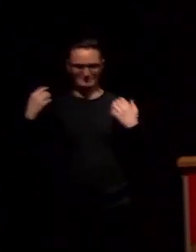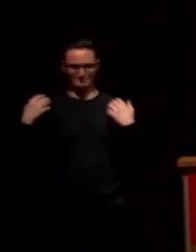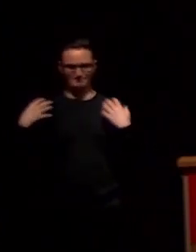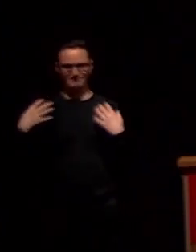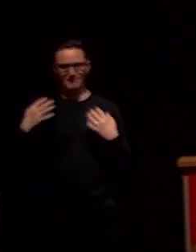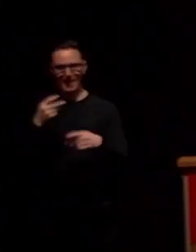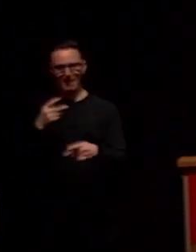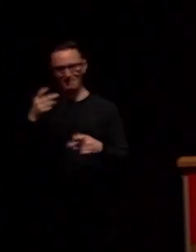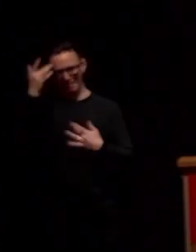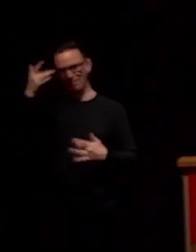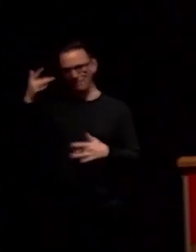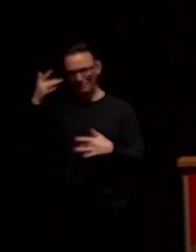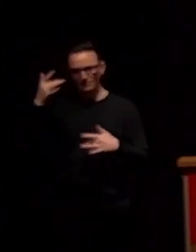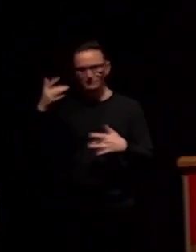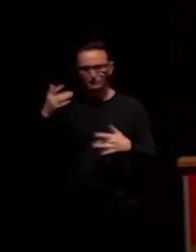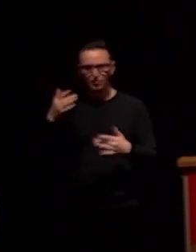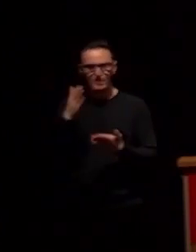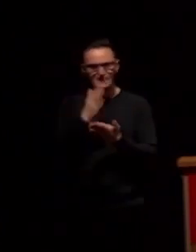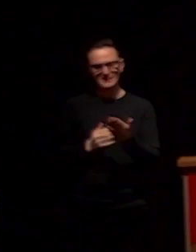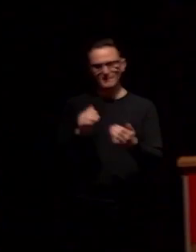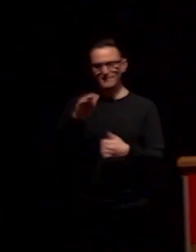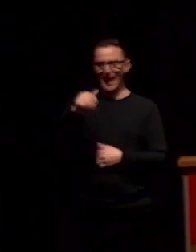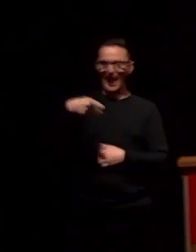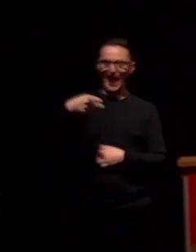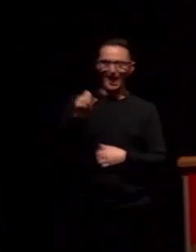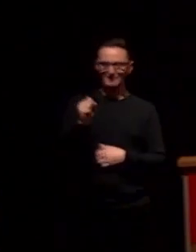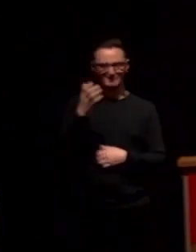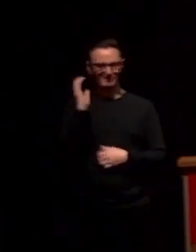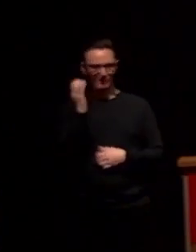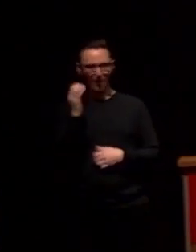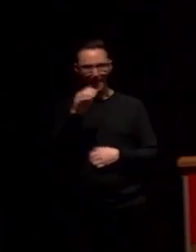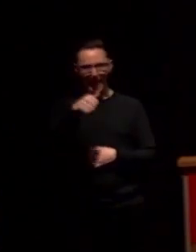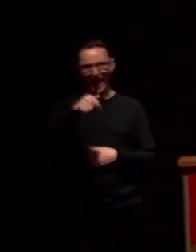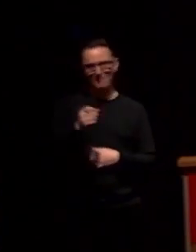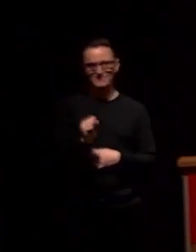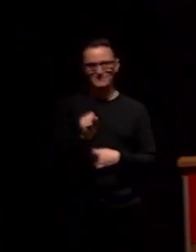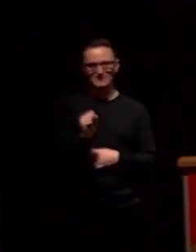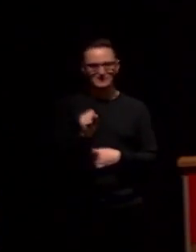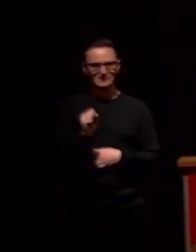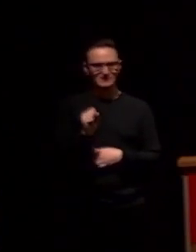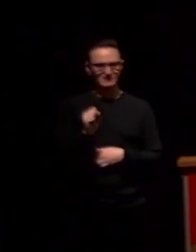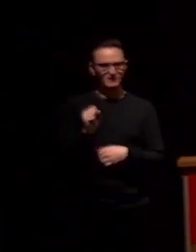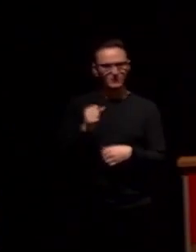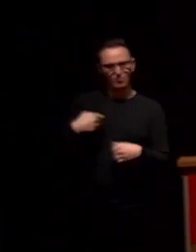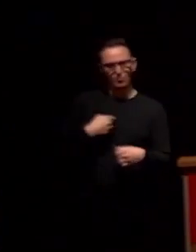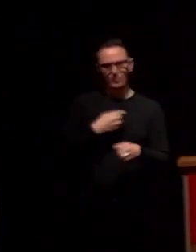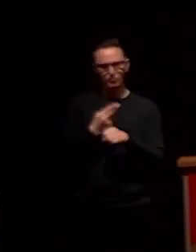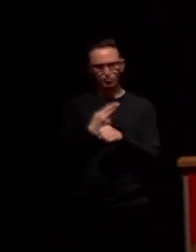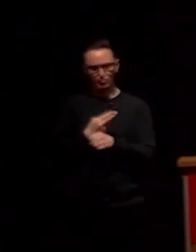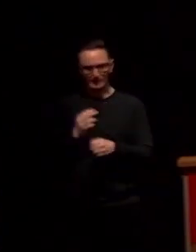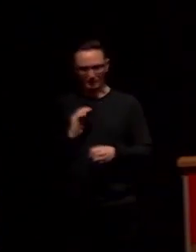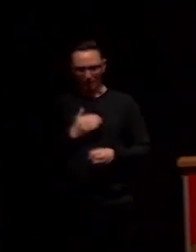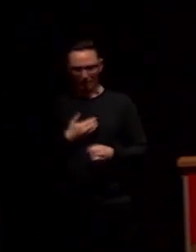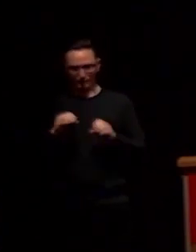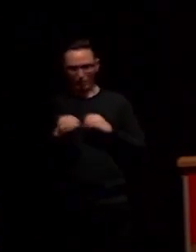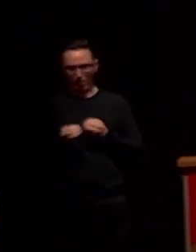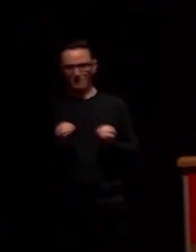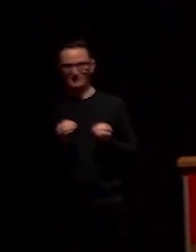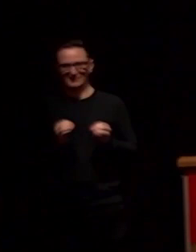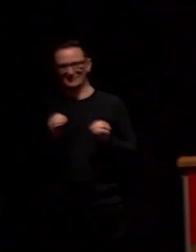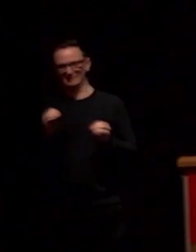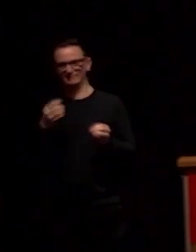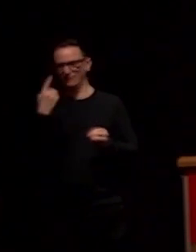of the apps, you know, Headspace, we actually bought the Calm app for all the staff so they could use the meditations, mm-hmm. and that would be kind of the and